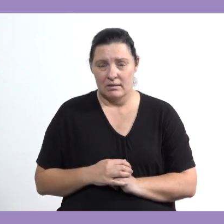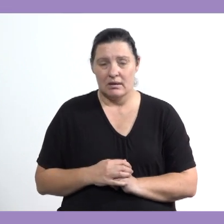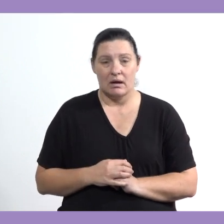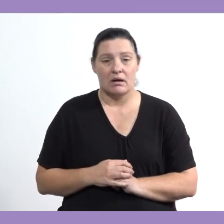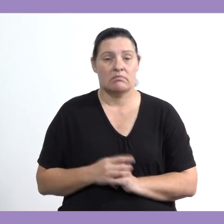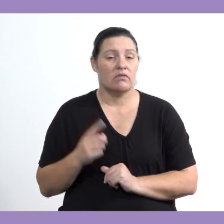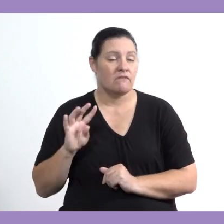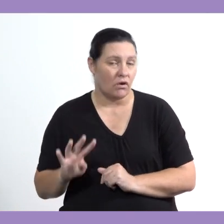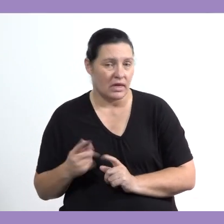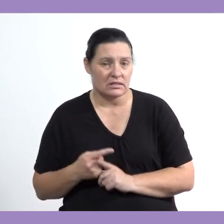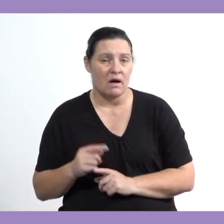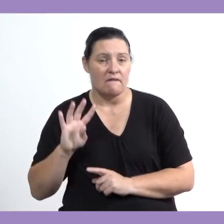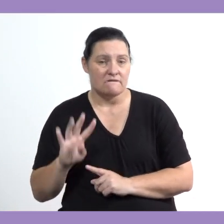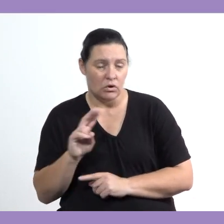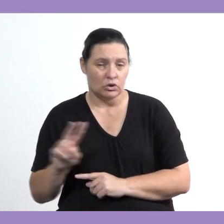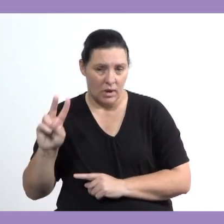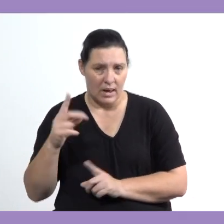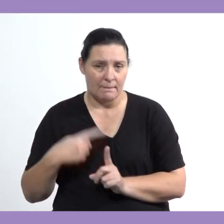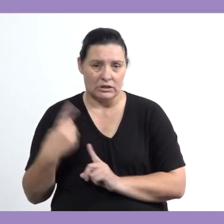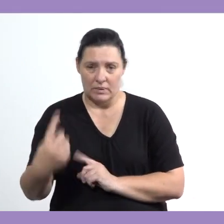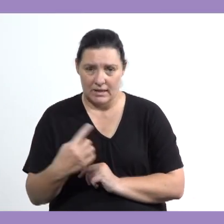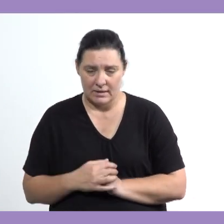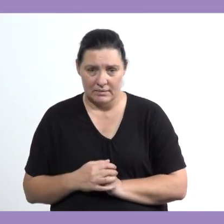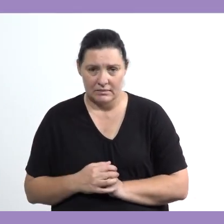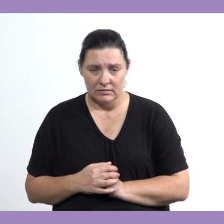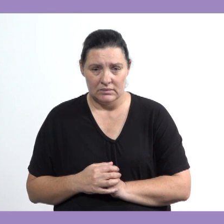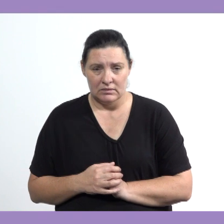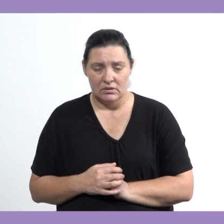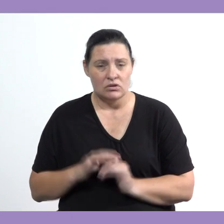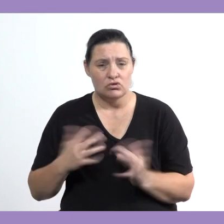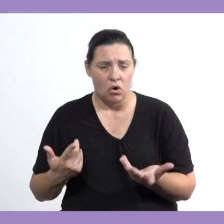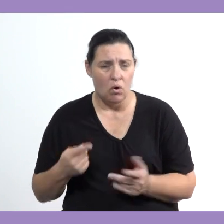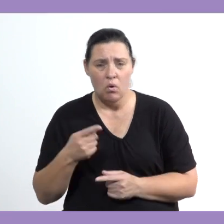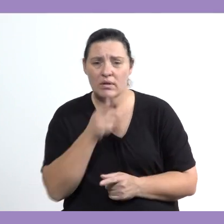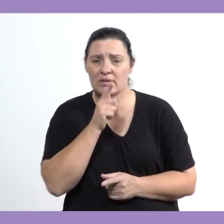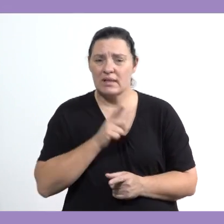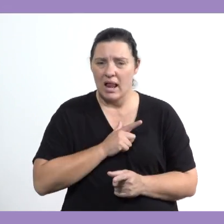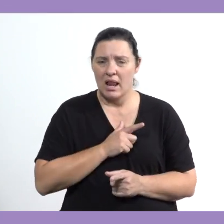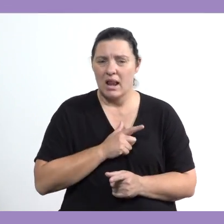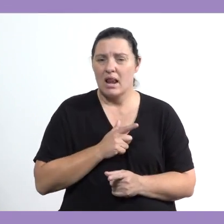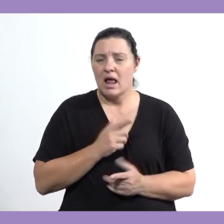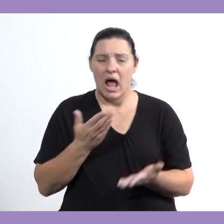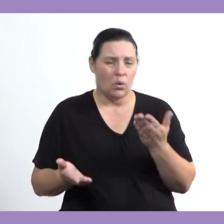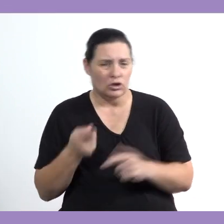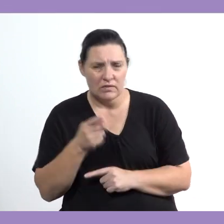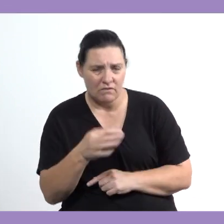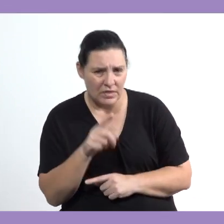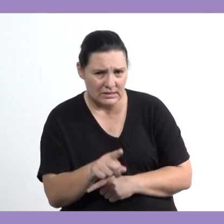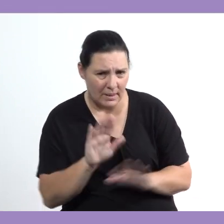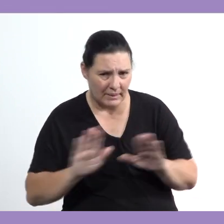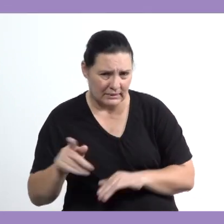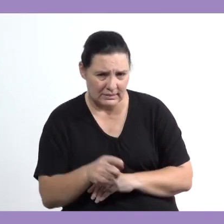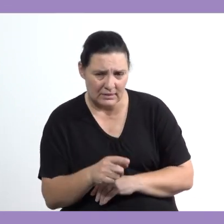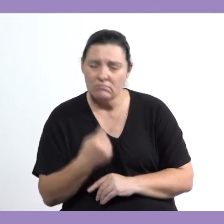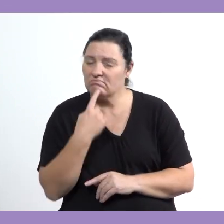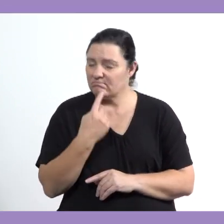plus 1. And the fourth term is 4 squared plus 1. So what does this tell us about the algebraic equation for